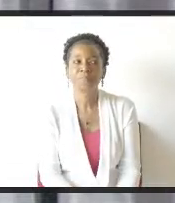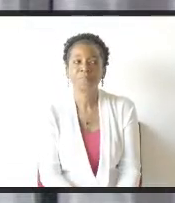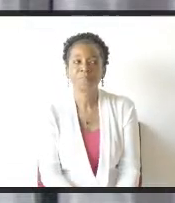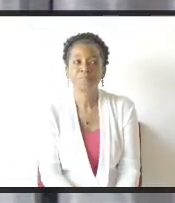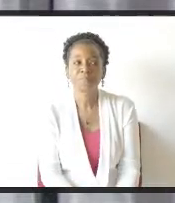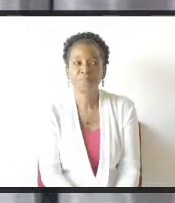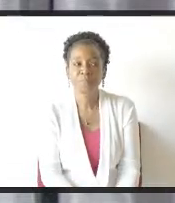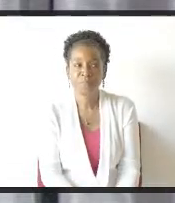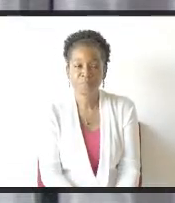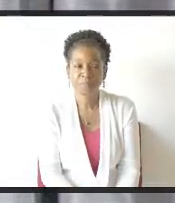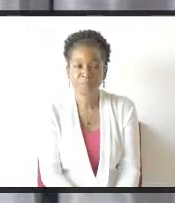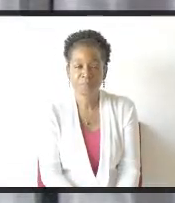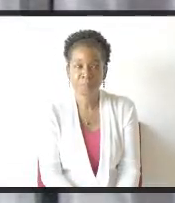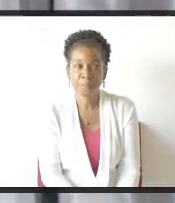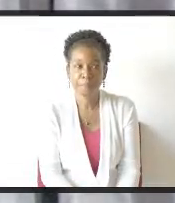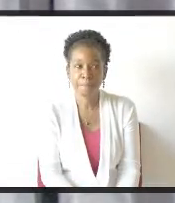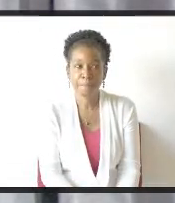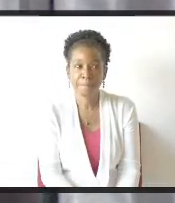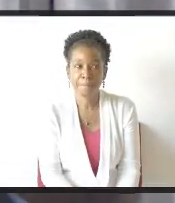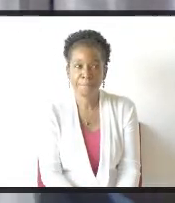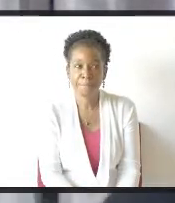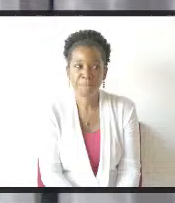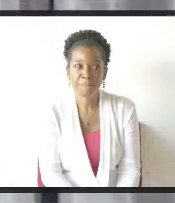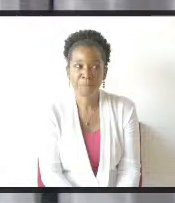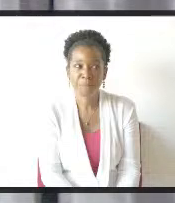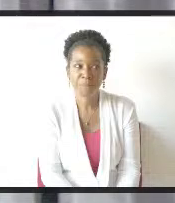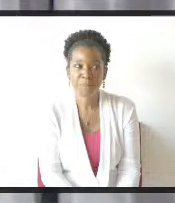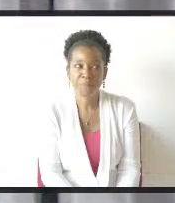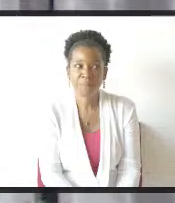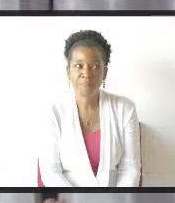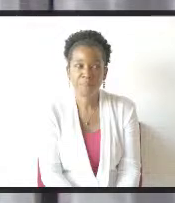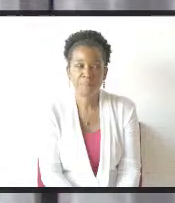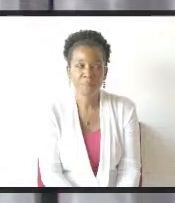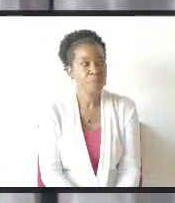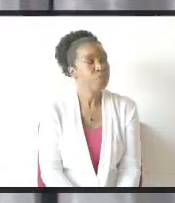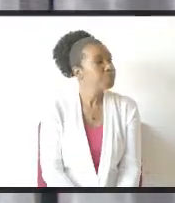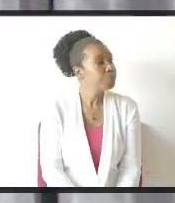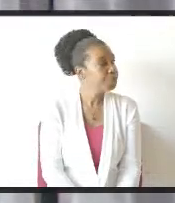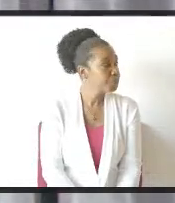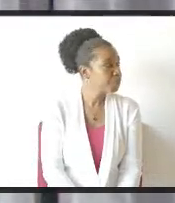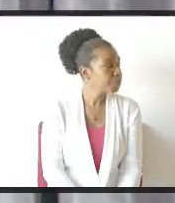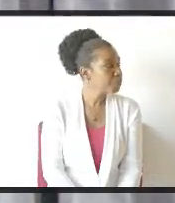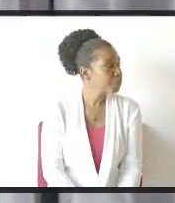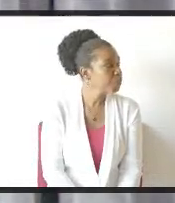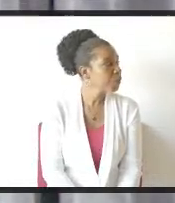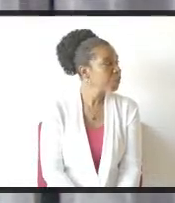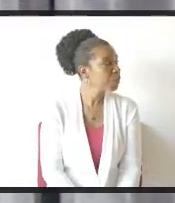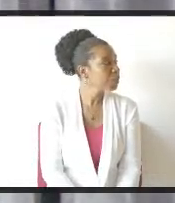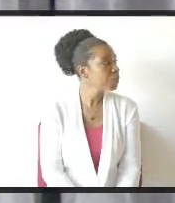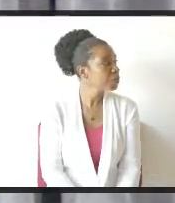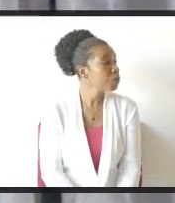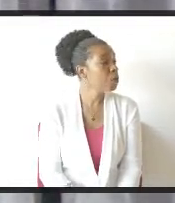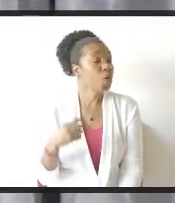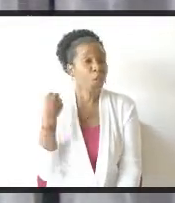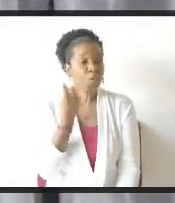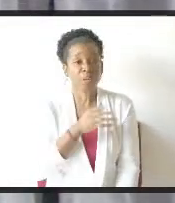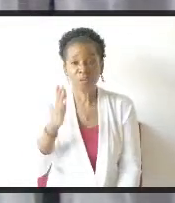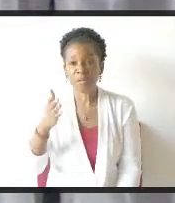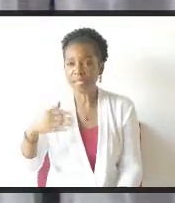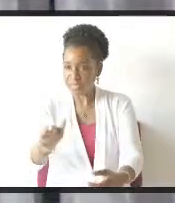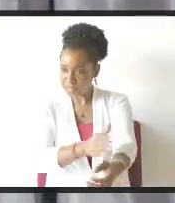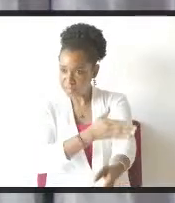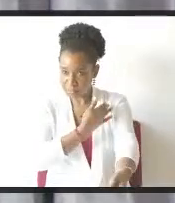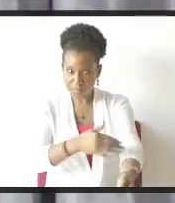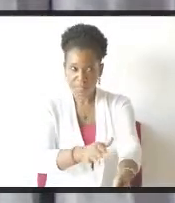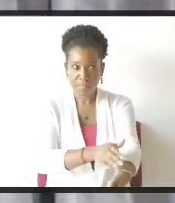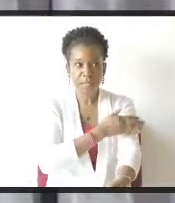renew your commitment, renew your pledge to God, to declare who you are. You can come. Whatever the need is, you raise your hand.